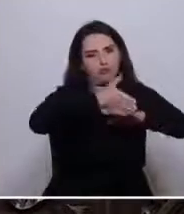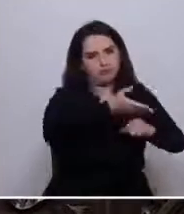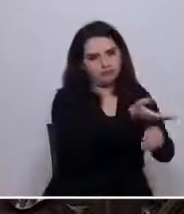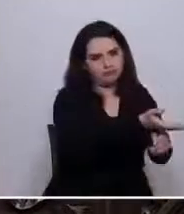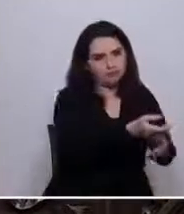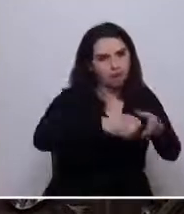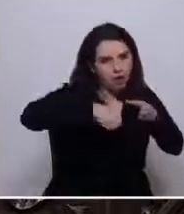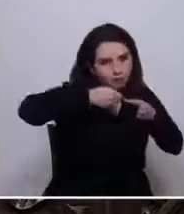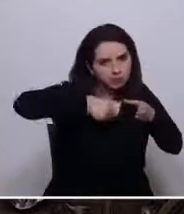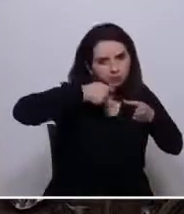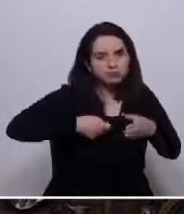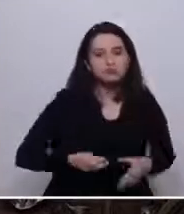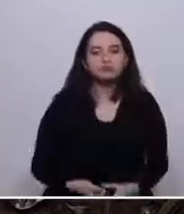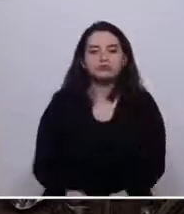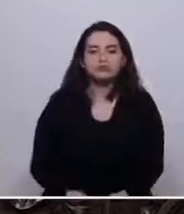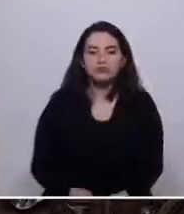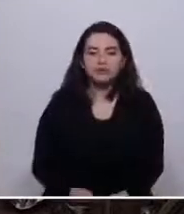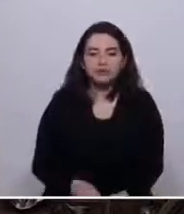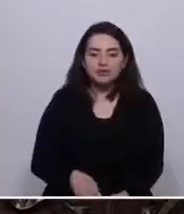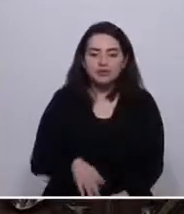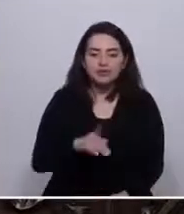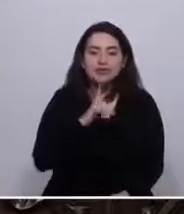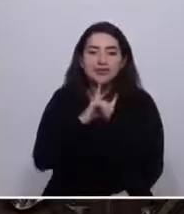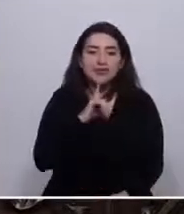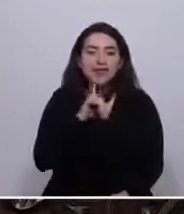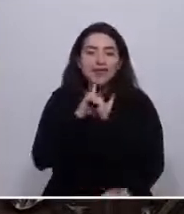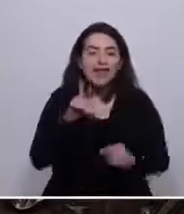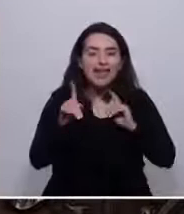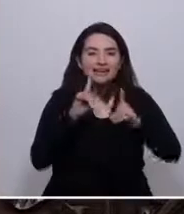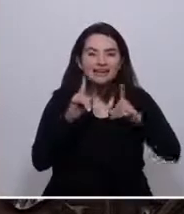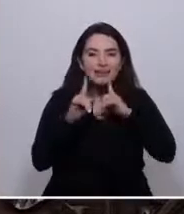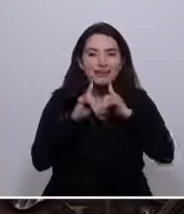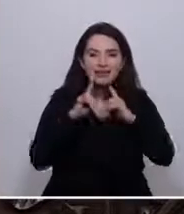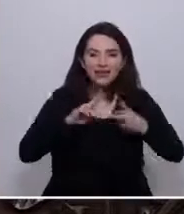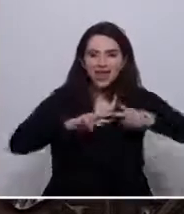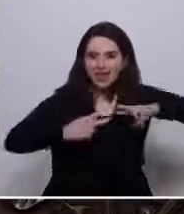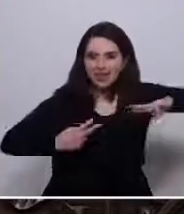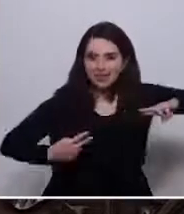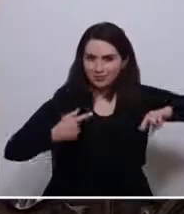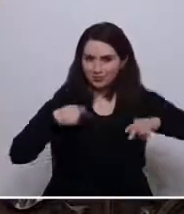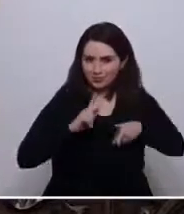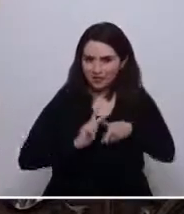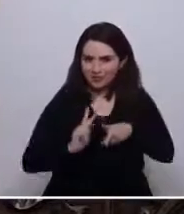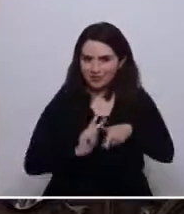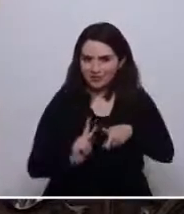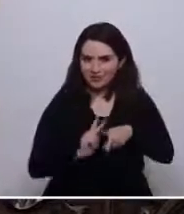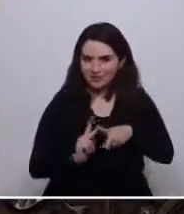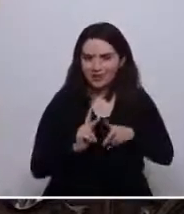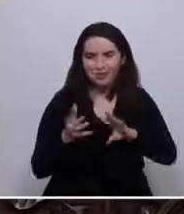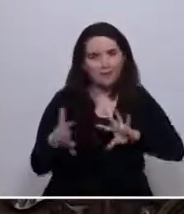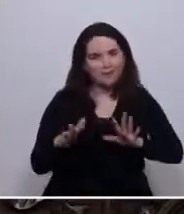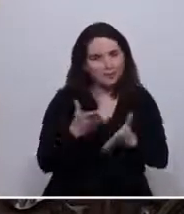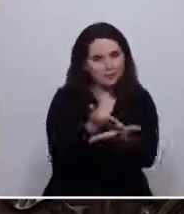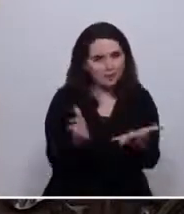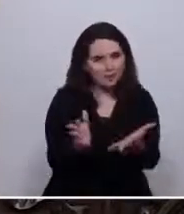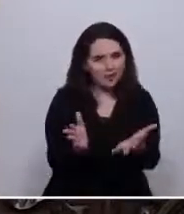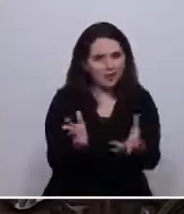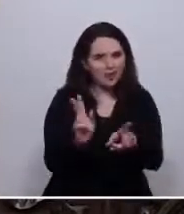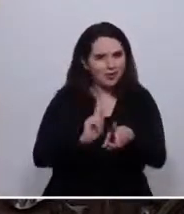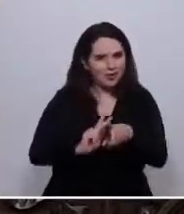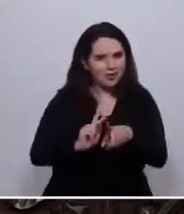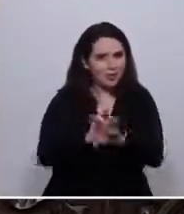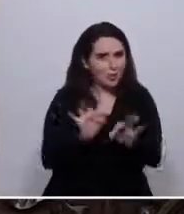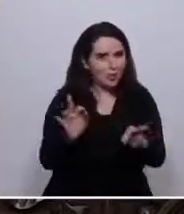I have an examen of ADN that I did for reasons raras, which probably none of you have done in life.